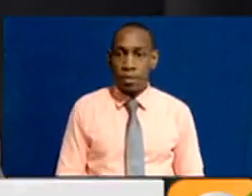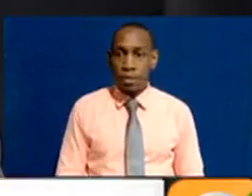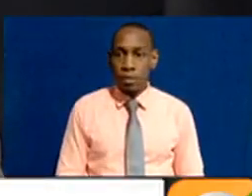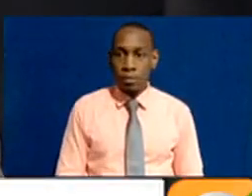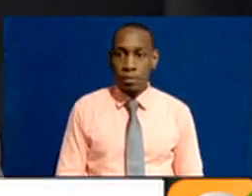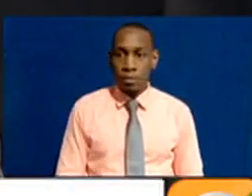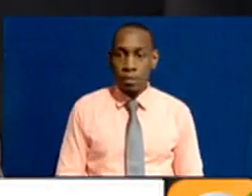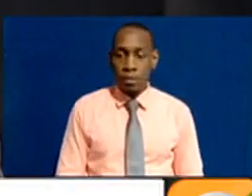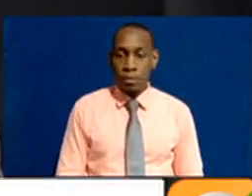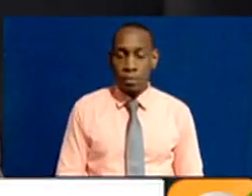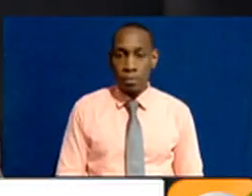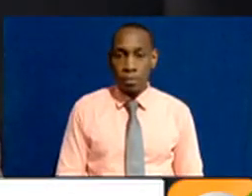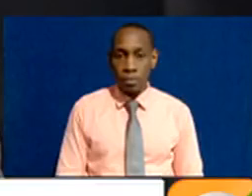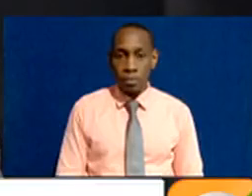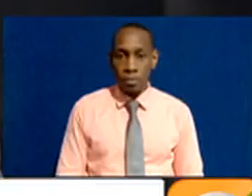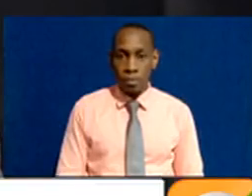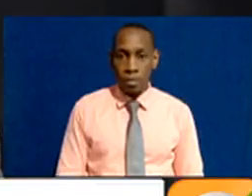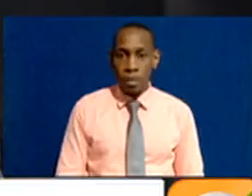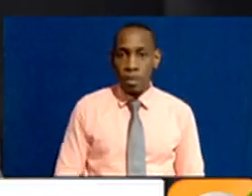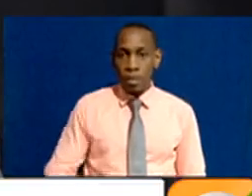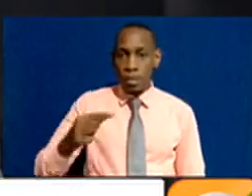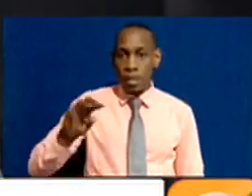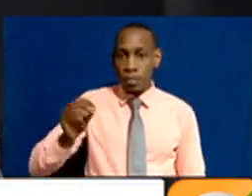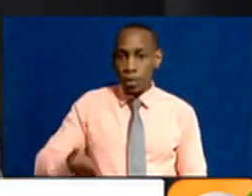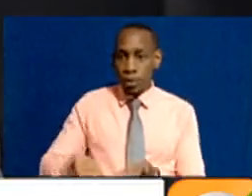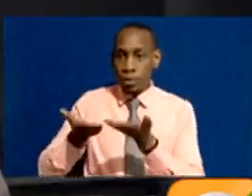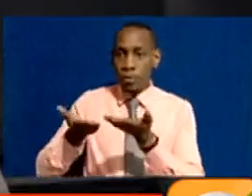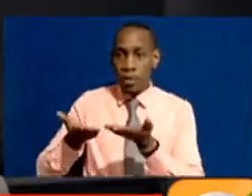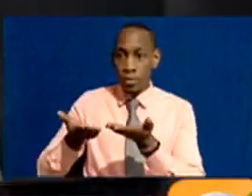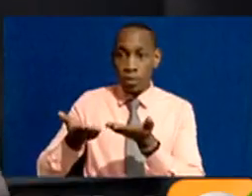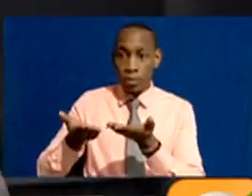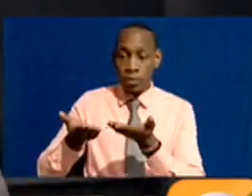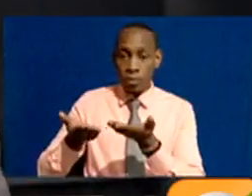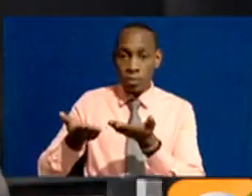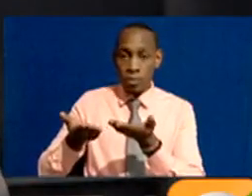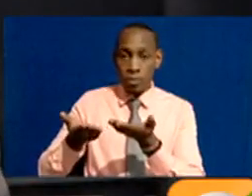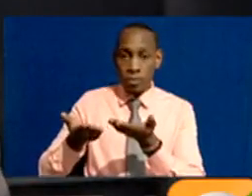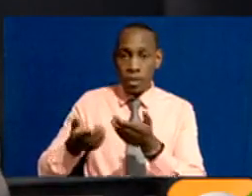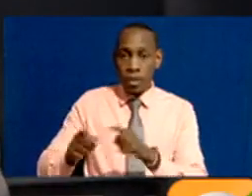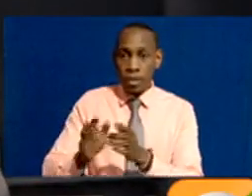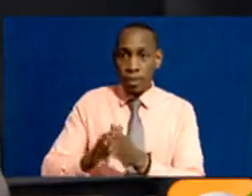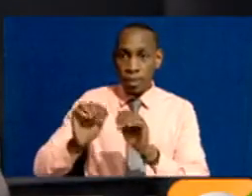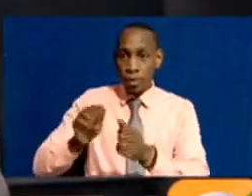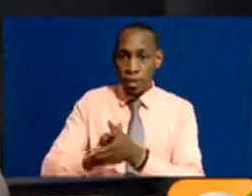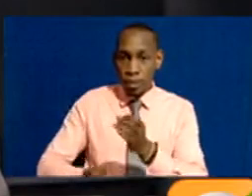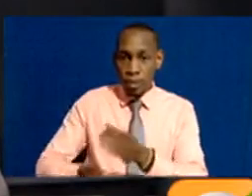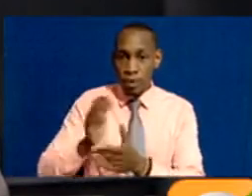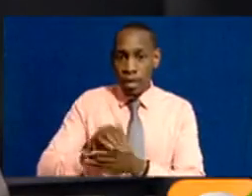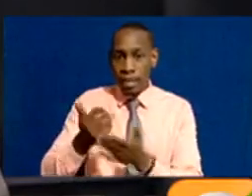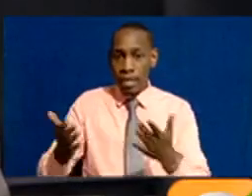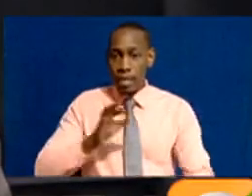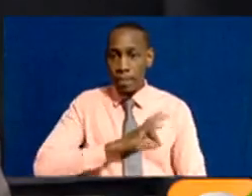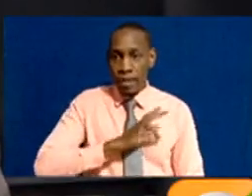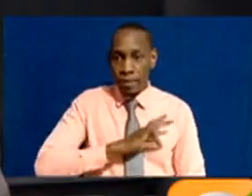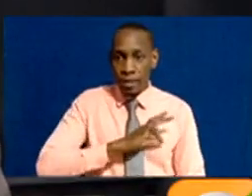any organism that has been improved for a particular function. The function can be to produce something that is